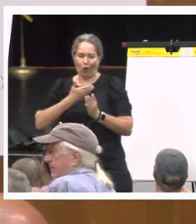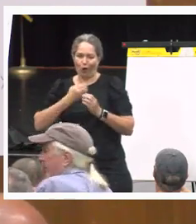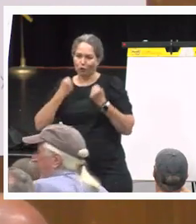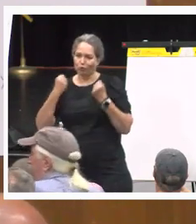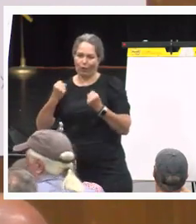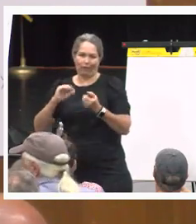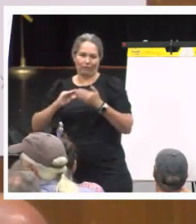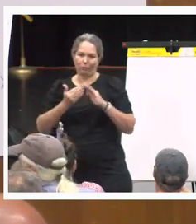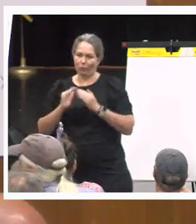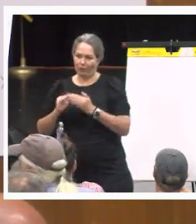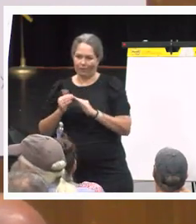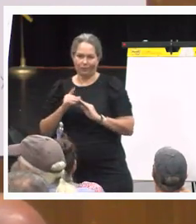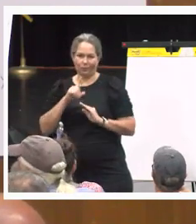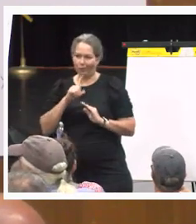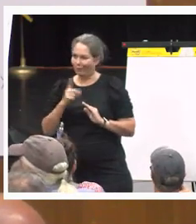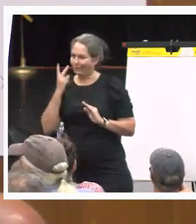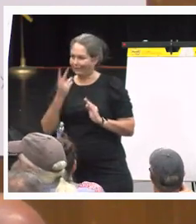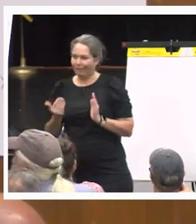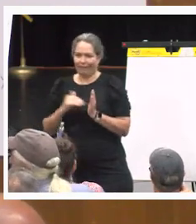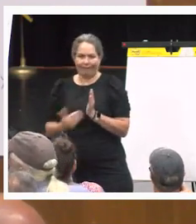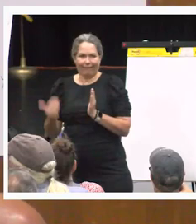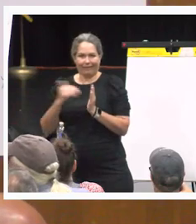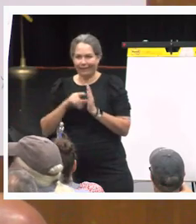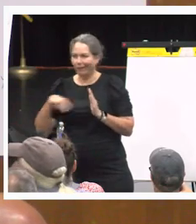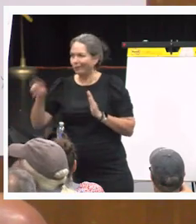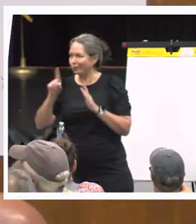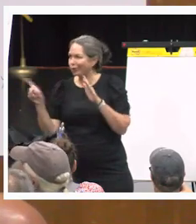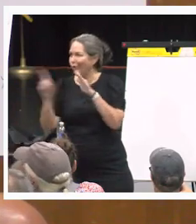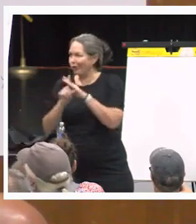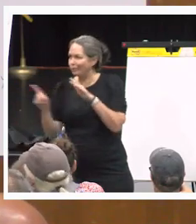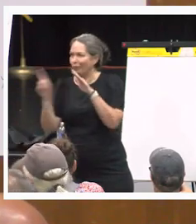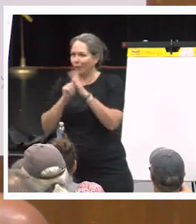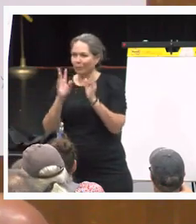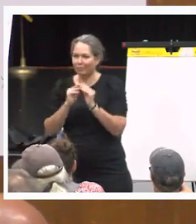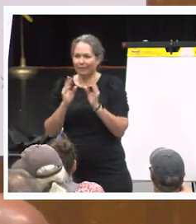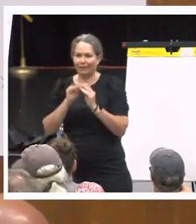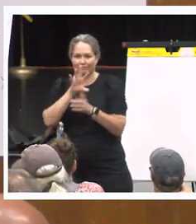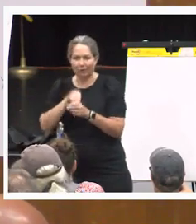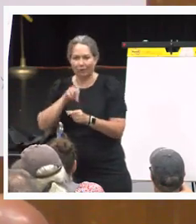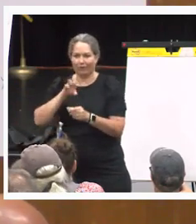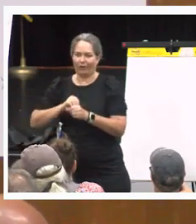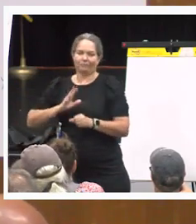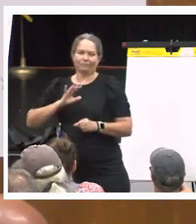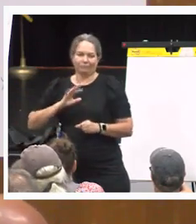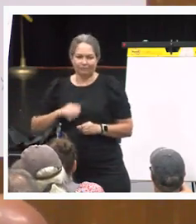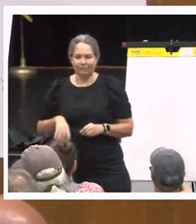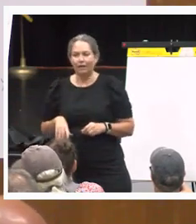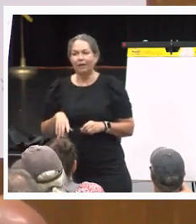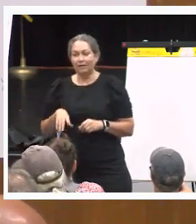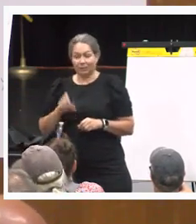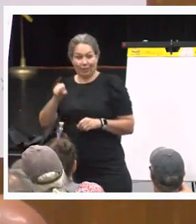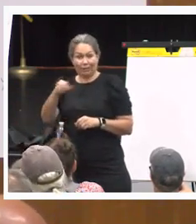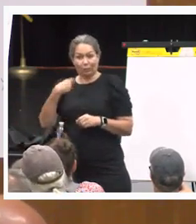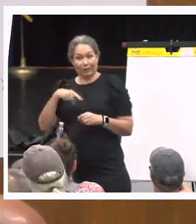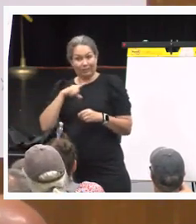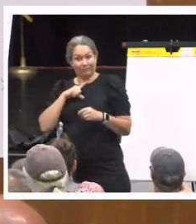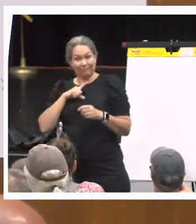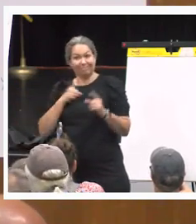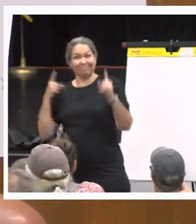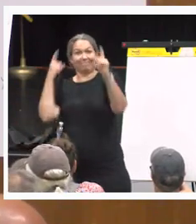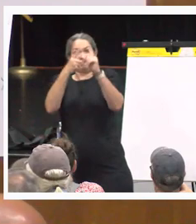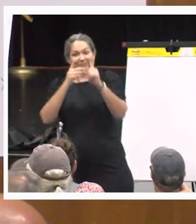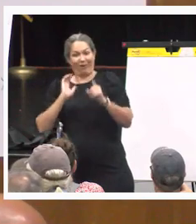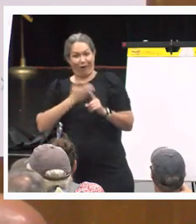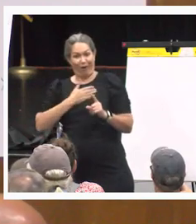see that over and over again as you show up. So thanks for coming tonight. Yes, we've met our goal, and we're